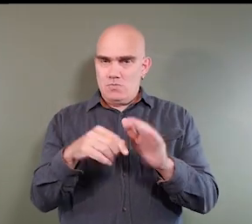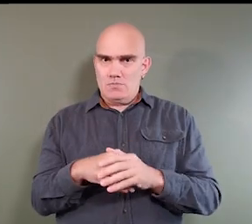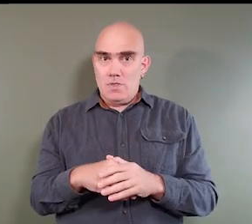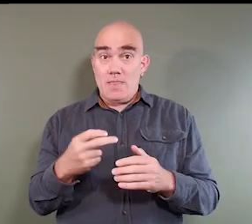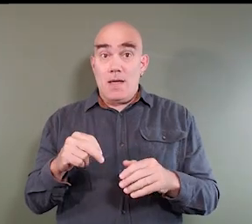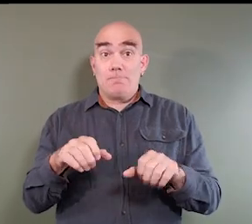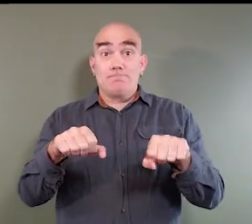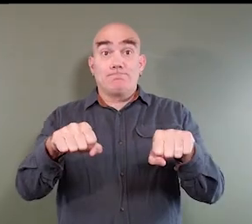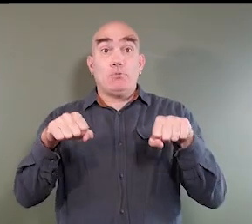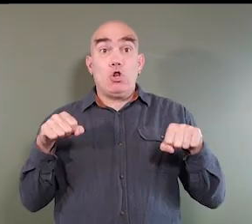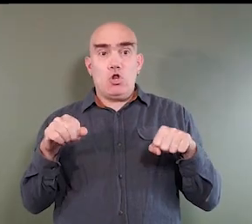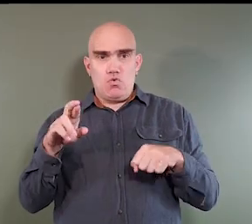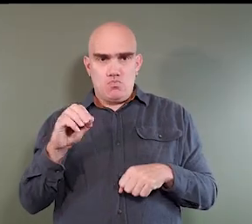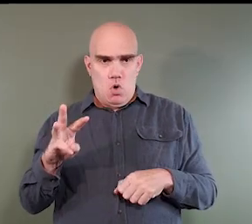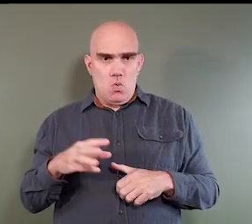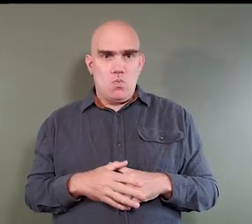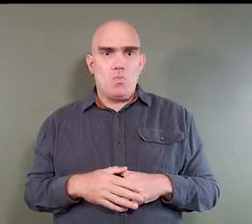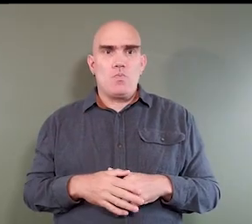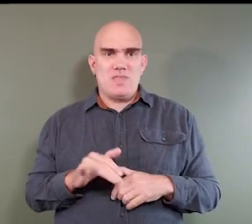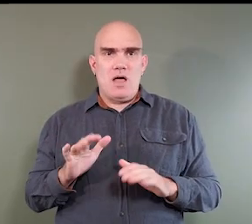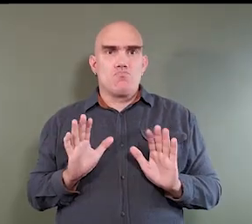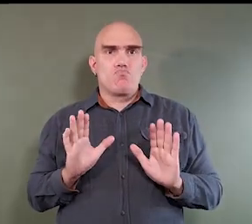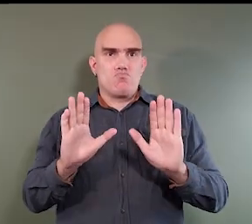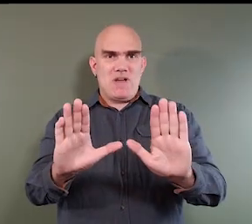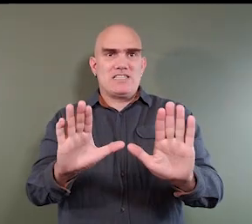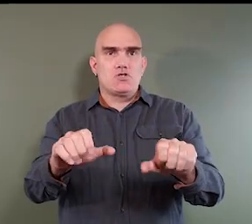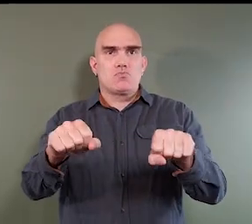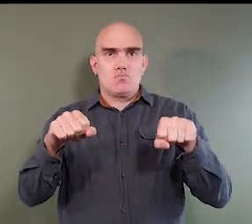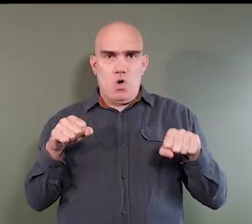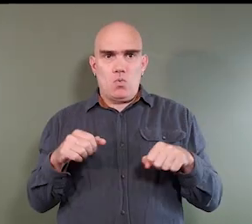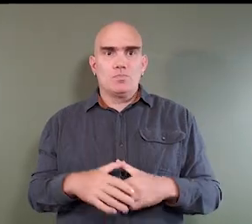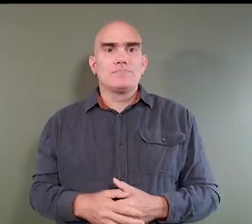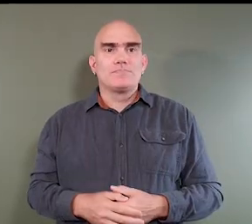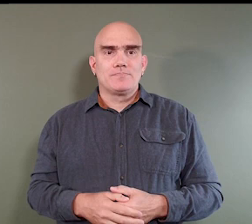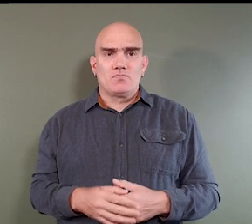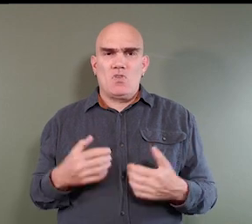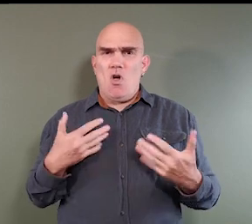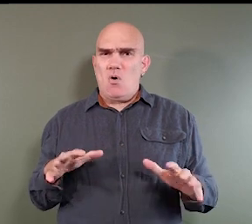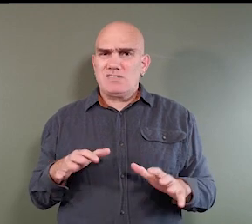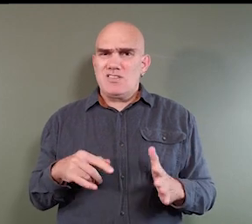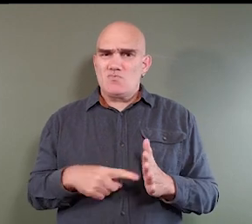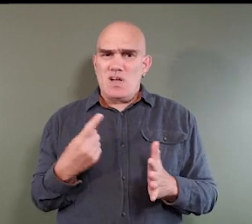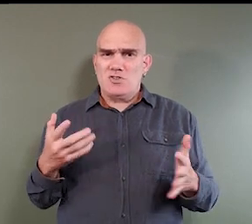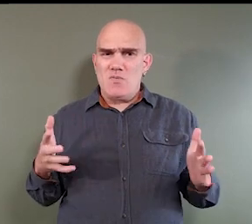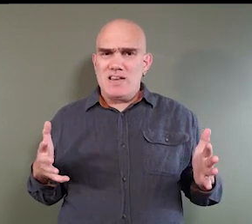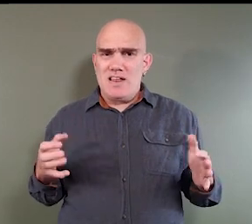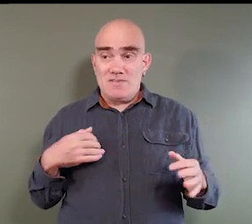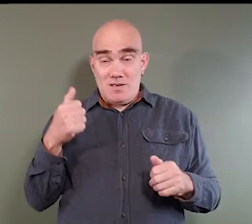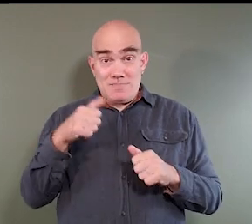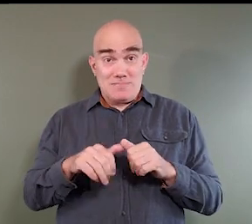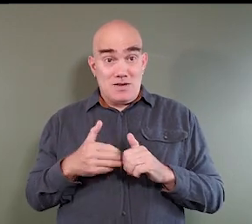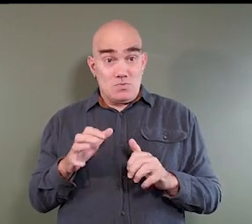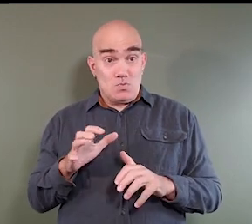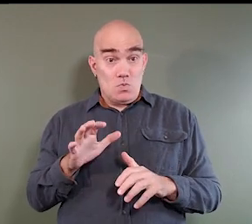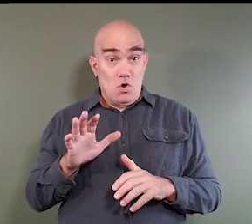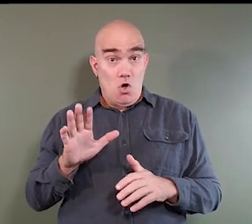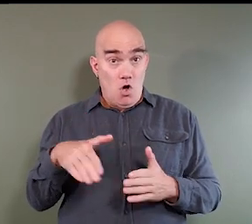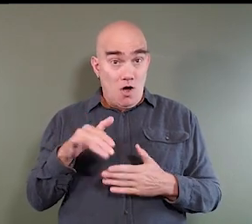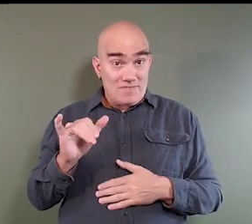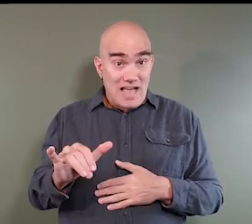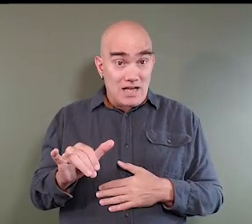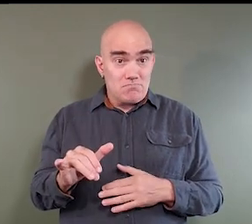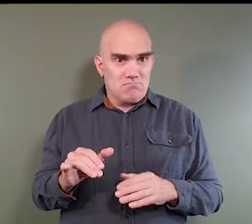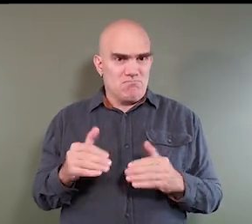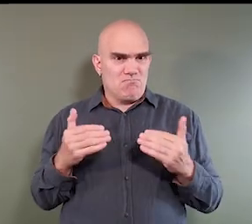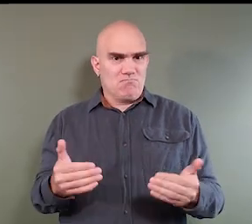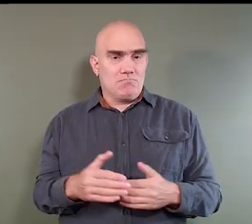pulling back to row. A press and row is the movement. We've already done this once. If we can remember how all of them do